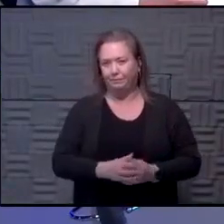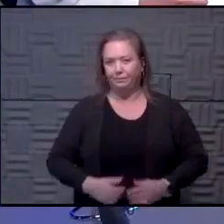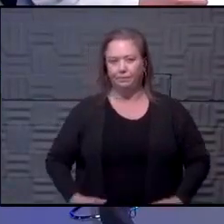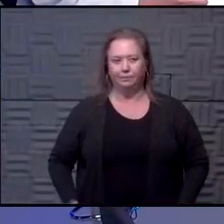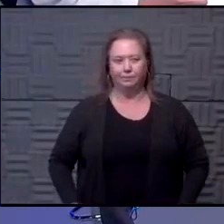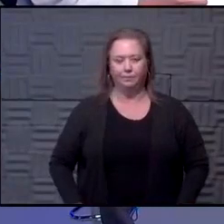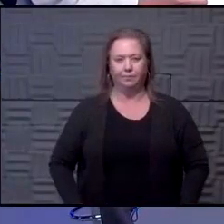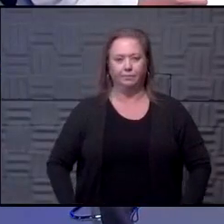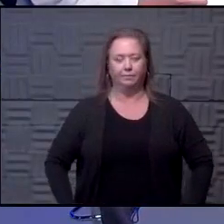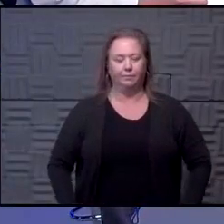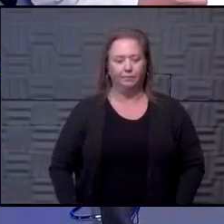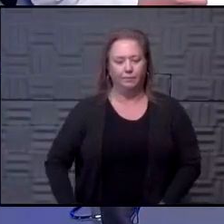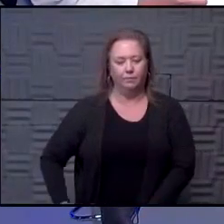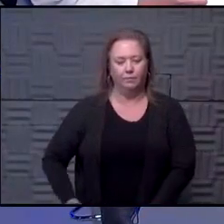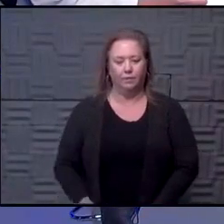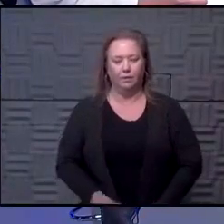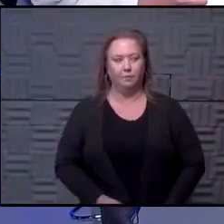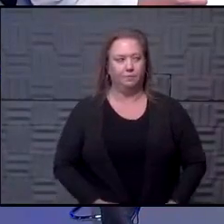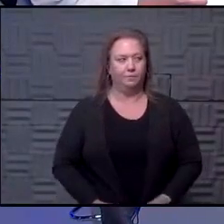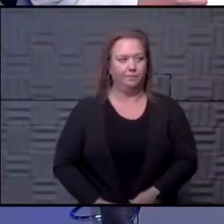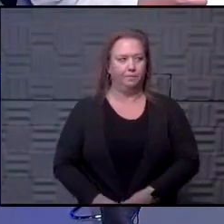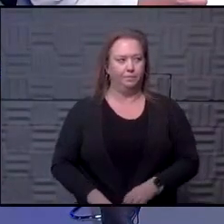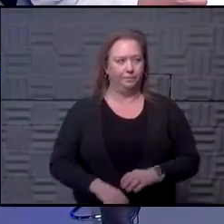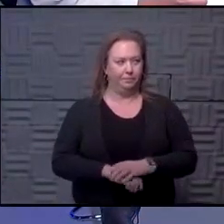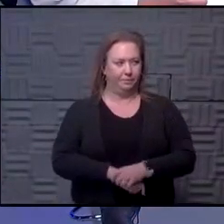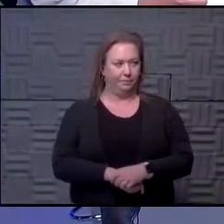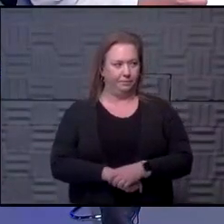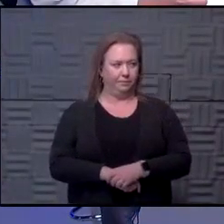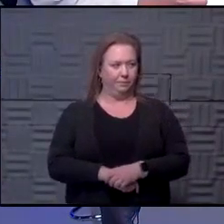Other questions? Any other reporter questions?